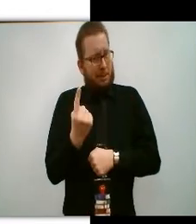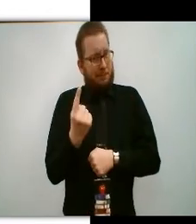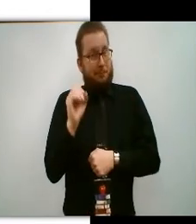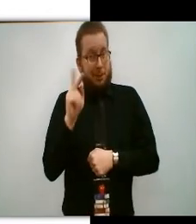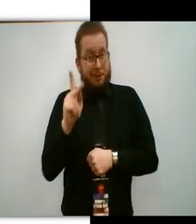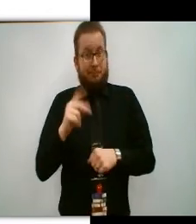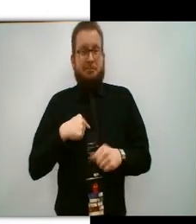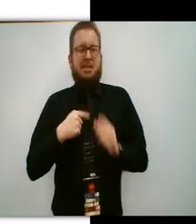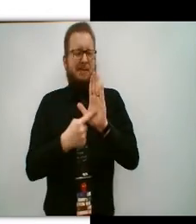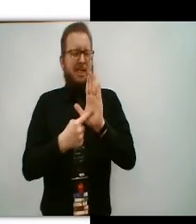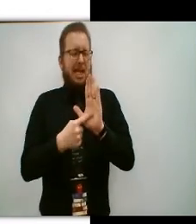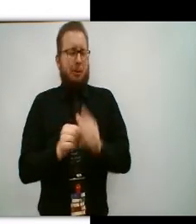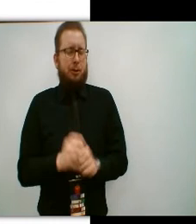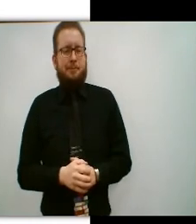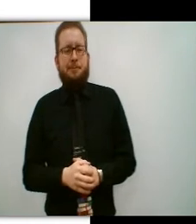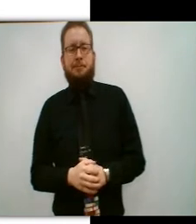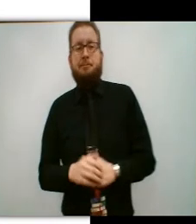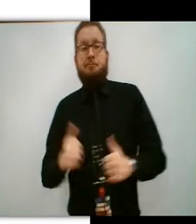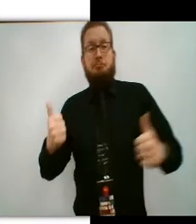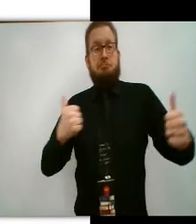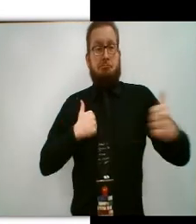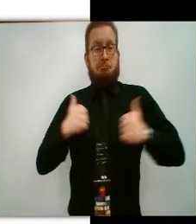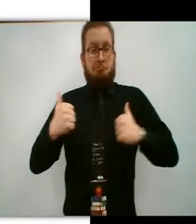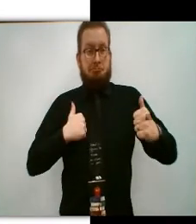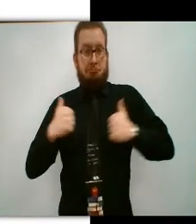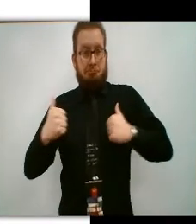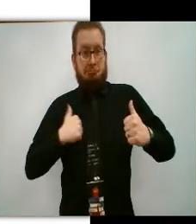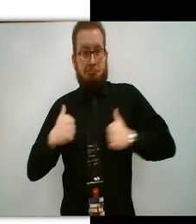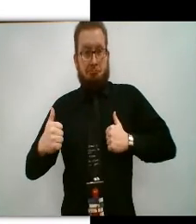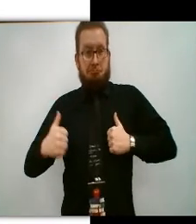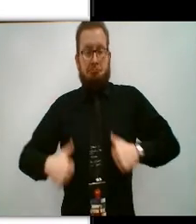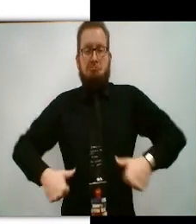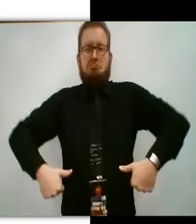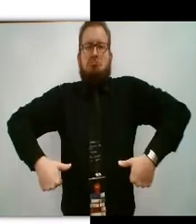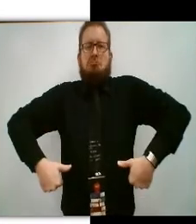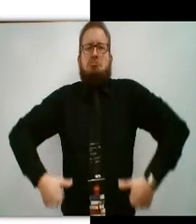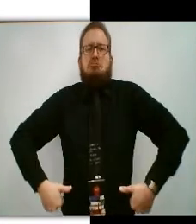using just one hand shape only. Okay, so I'm going to show you.